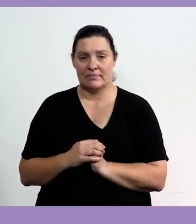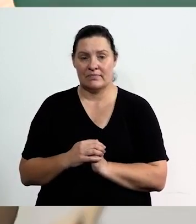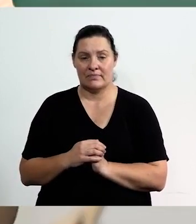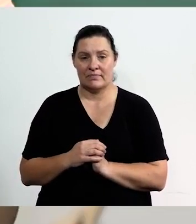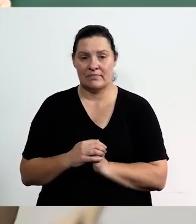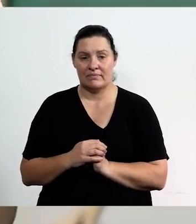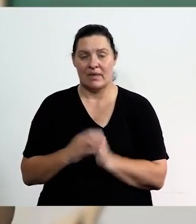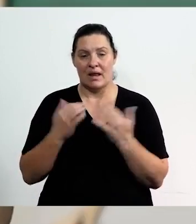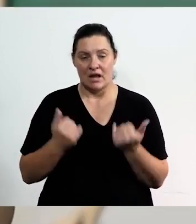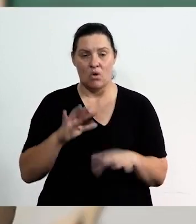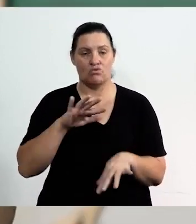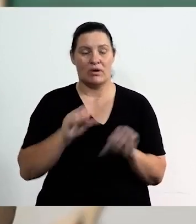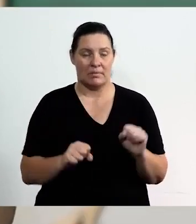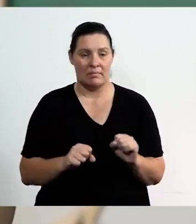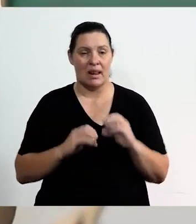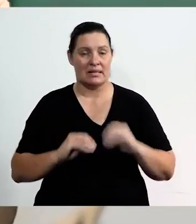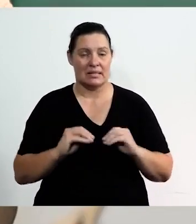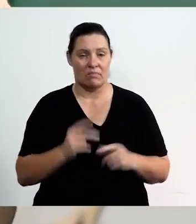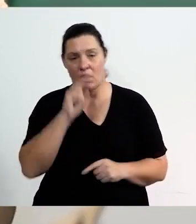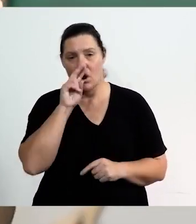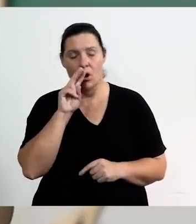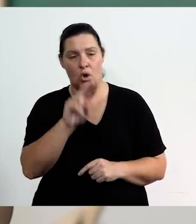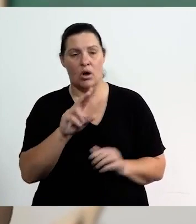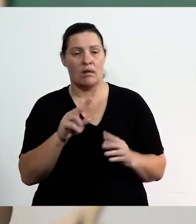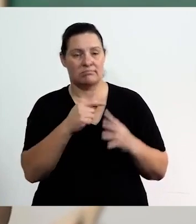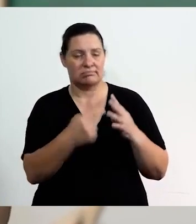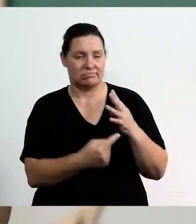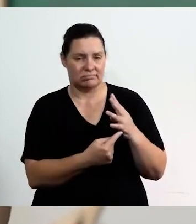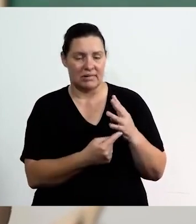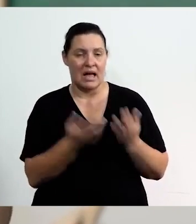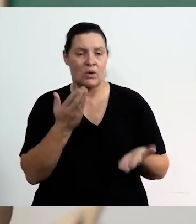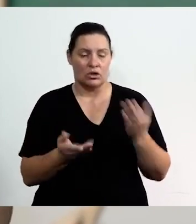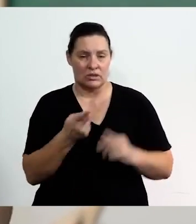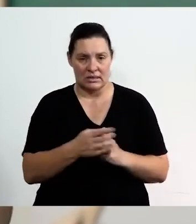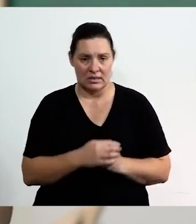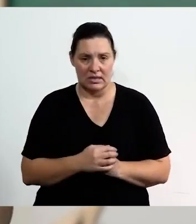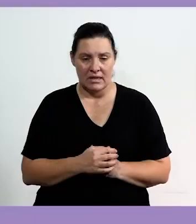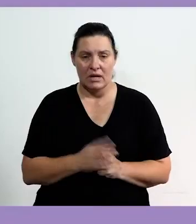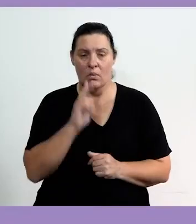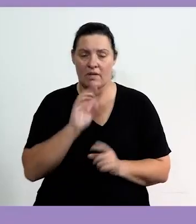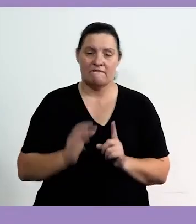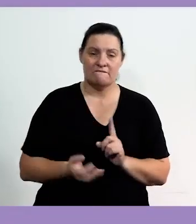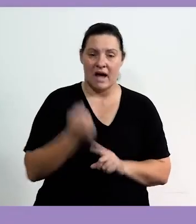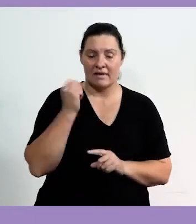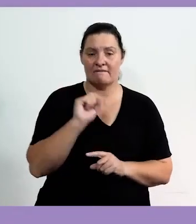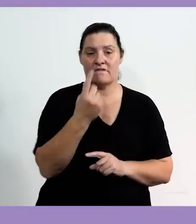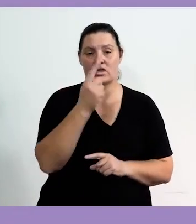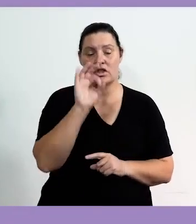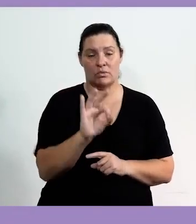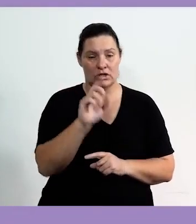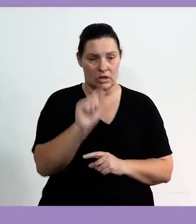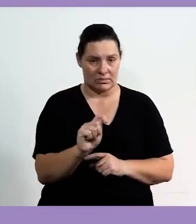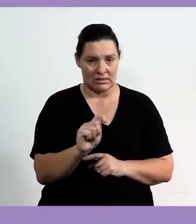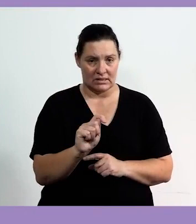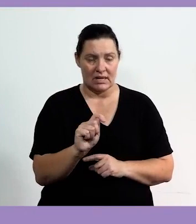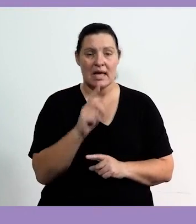Okay. Let's wrap up our lesson by looking at the following algebraic equation. And then we are going to first find the first